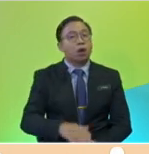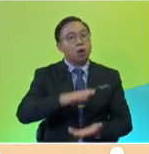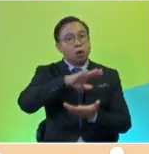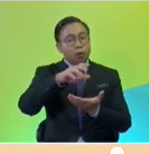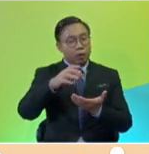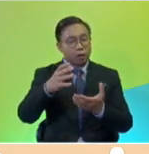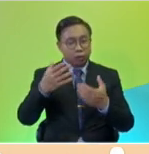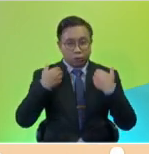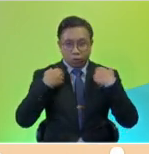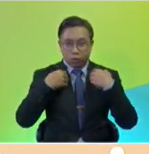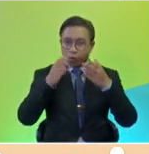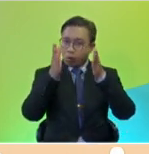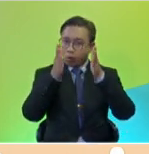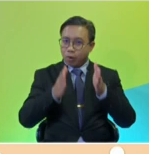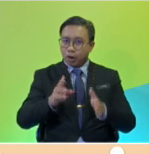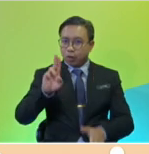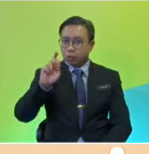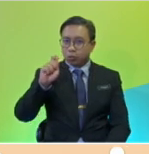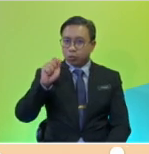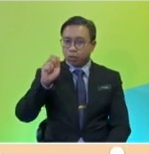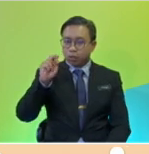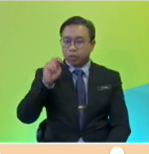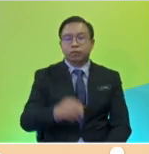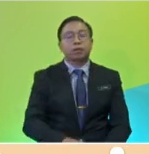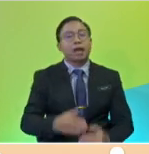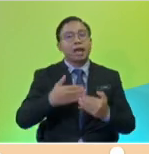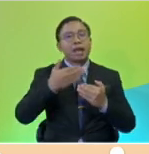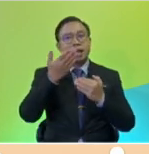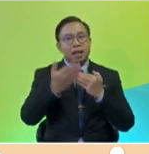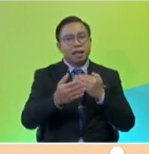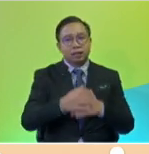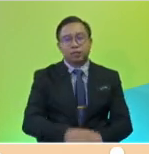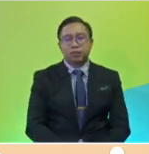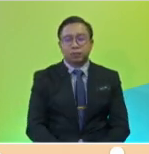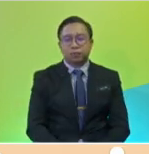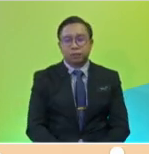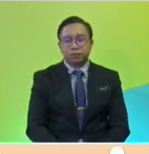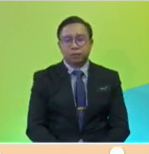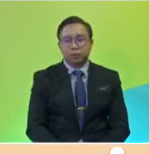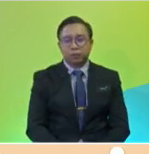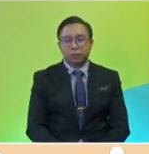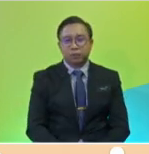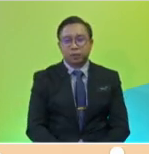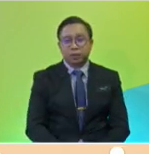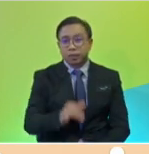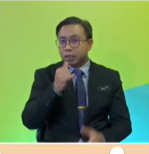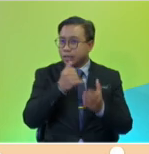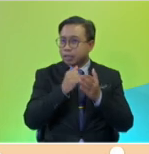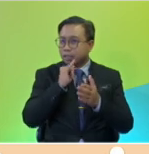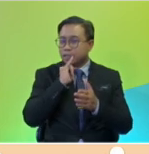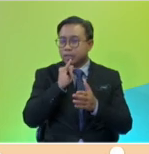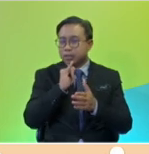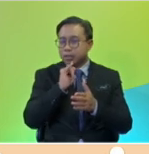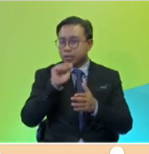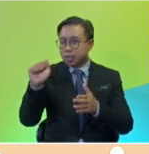orangutan. Orangutan. Next, look at the picture. It's a